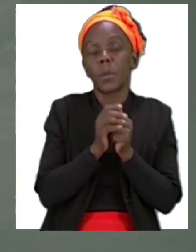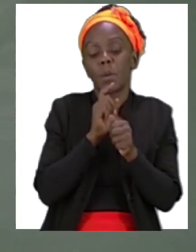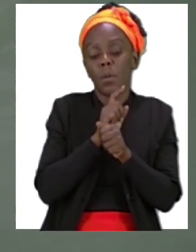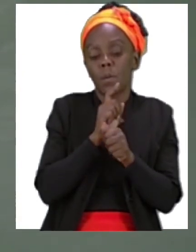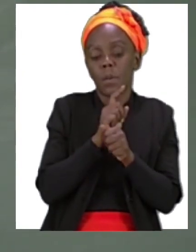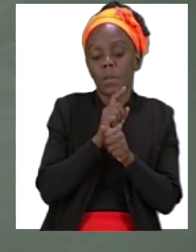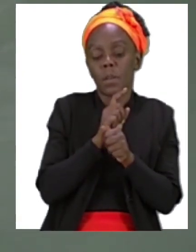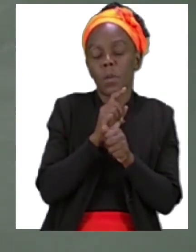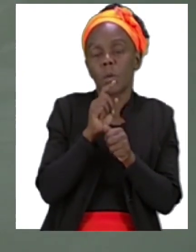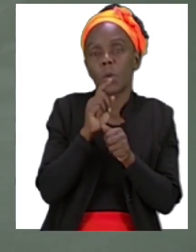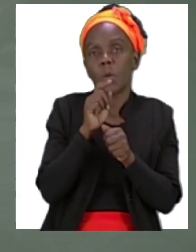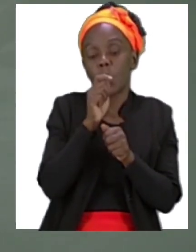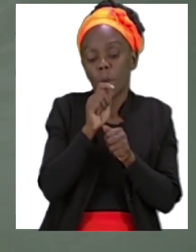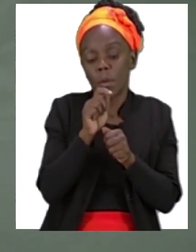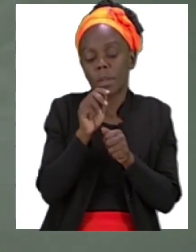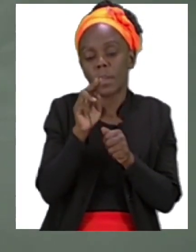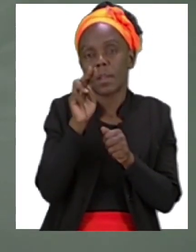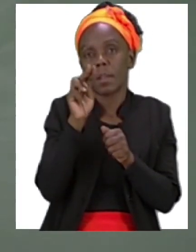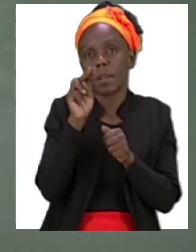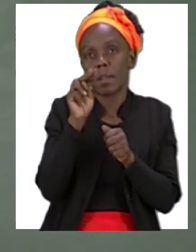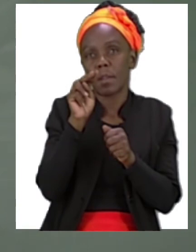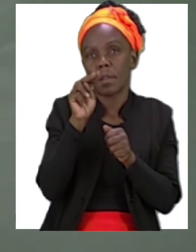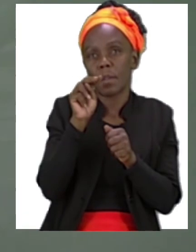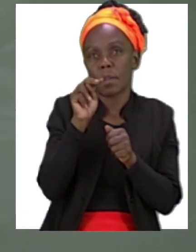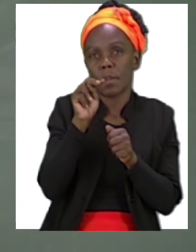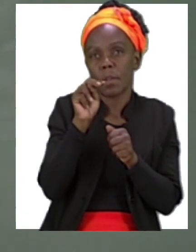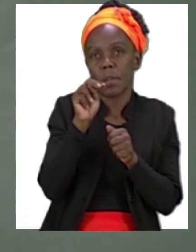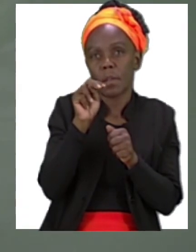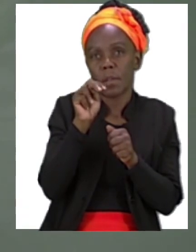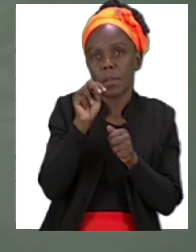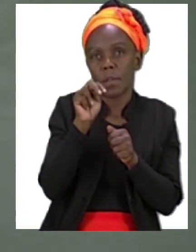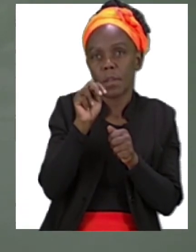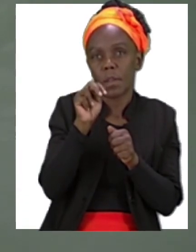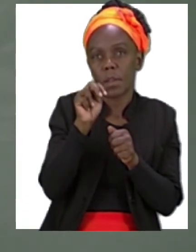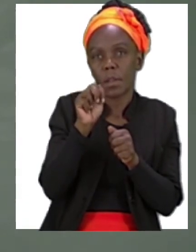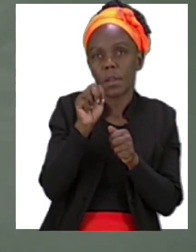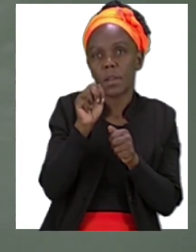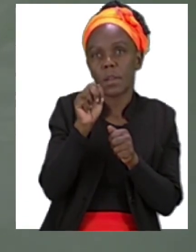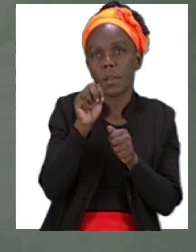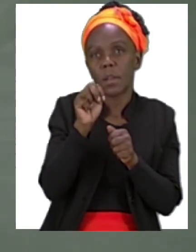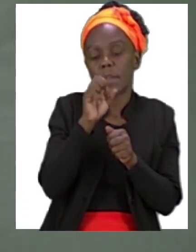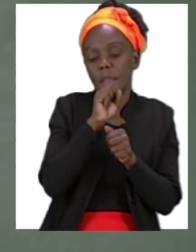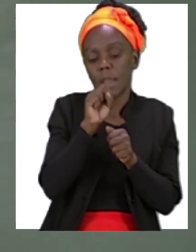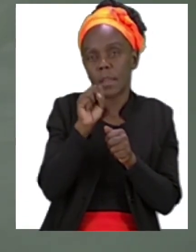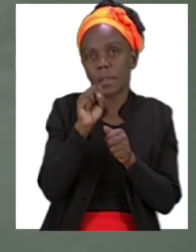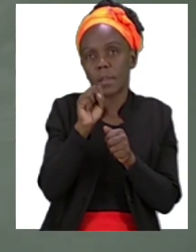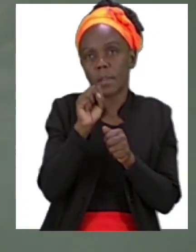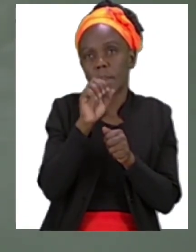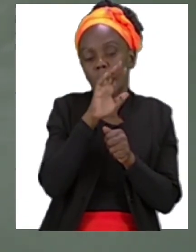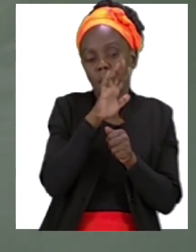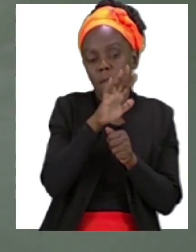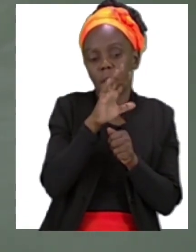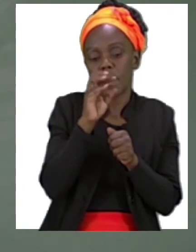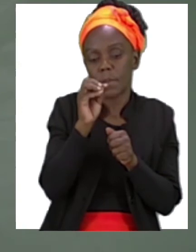and then we go on to the number. But when we are saying it, we start with the number